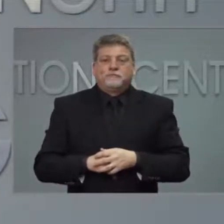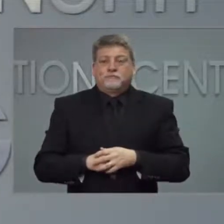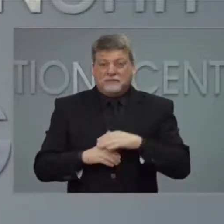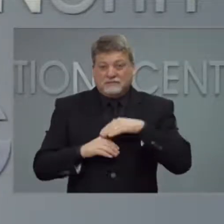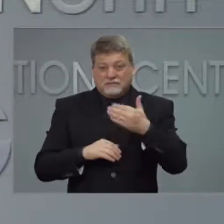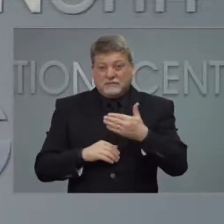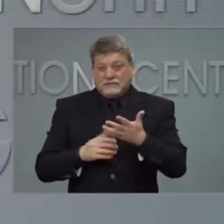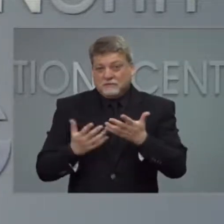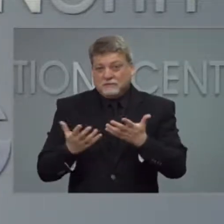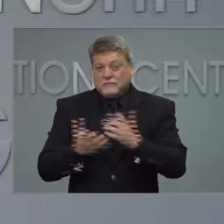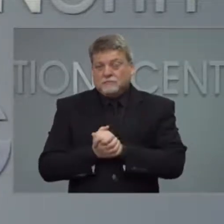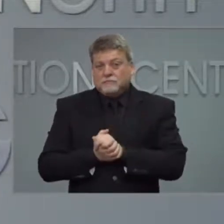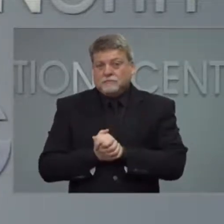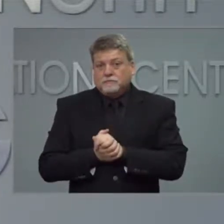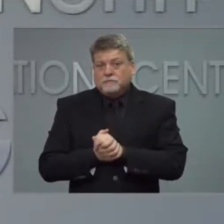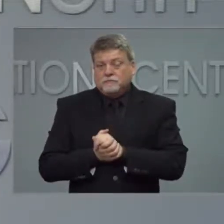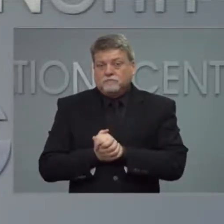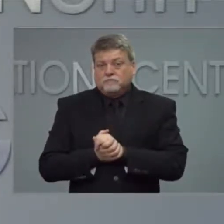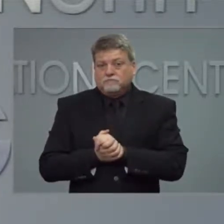Next question, please.